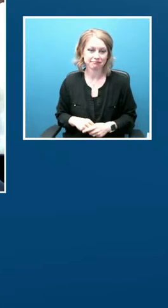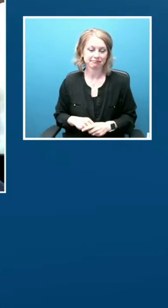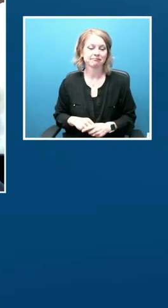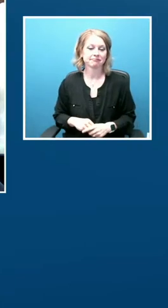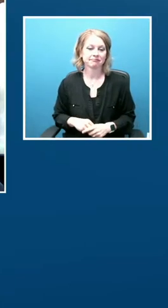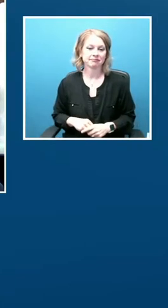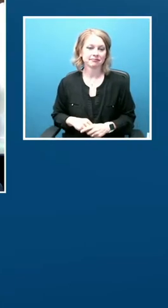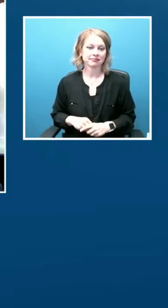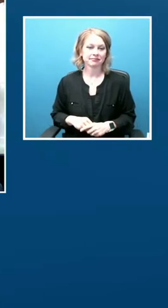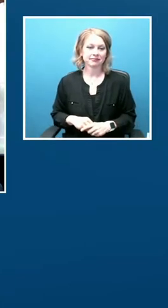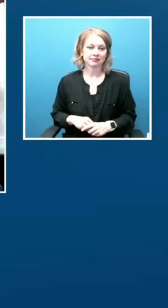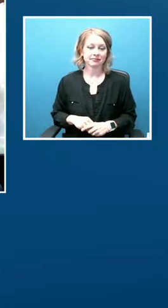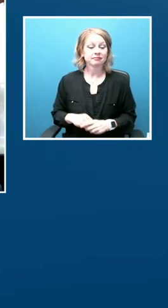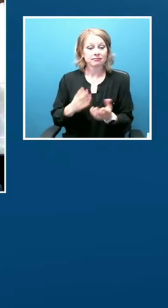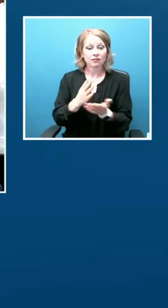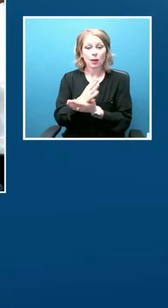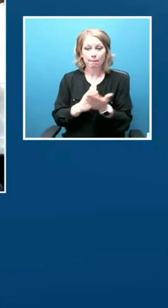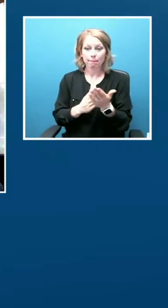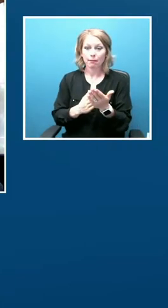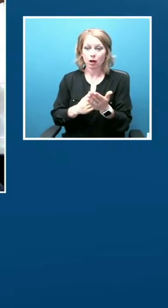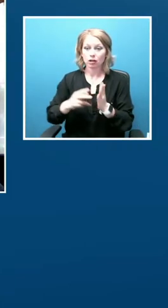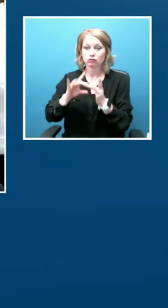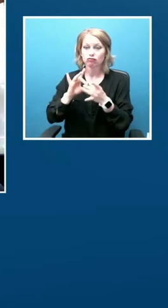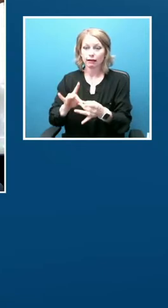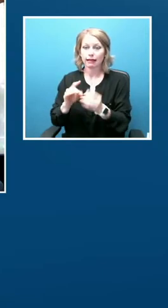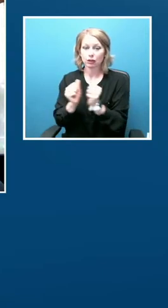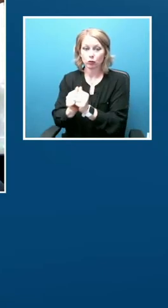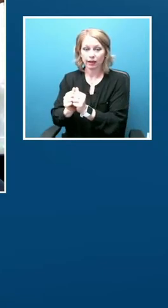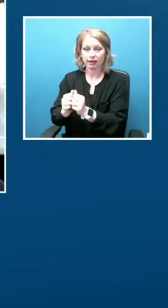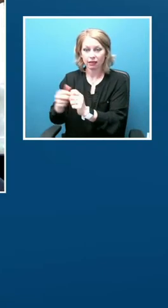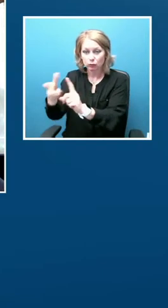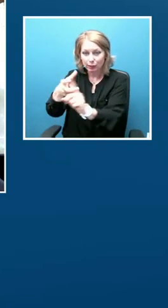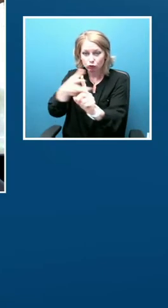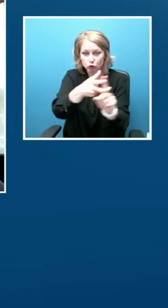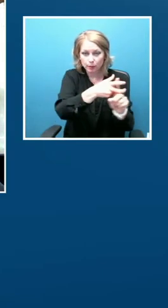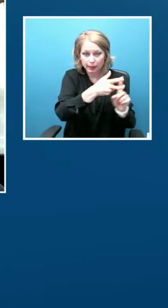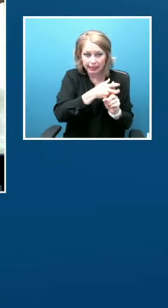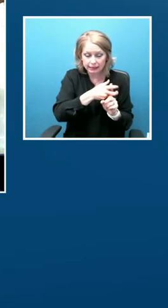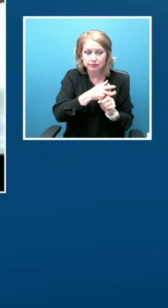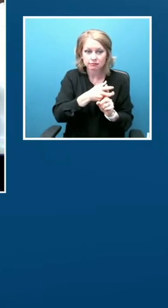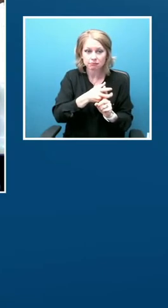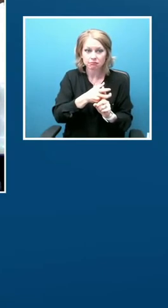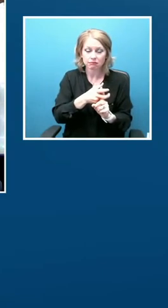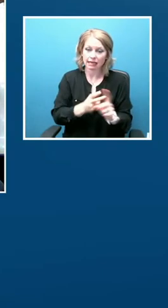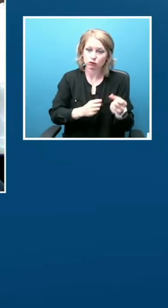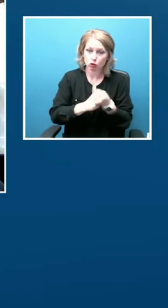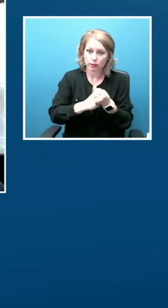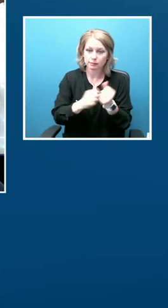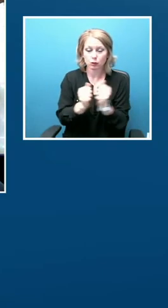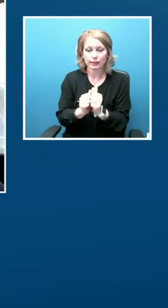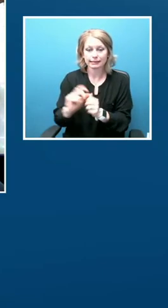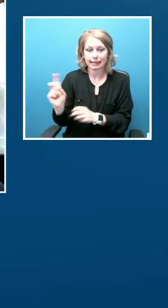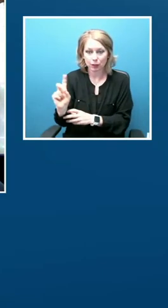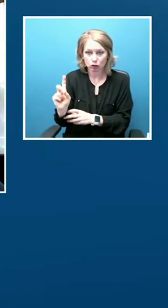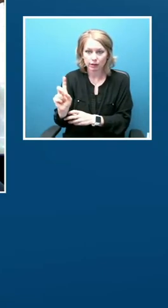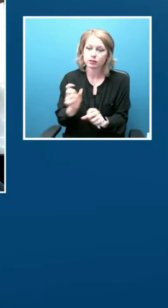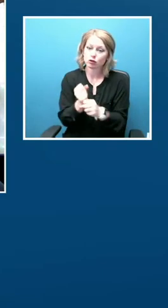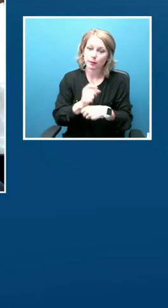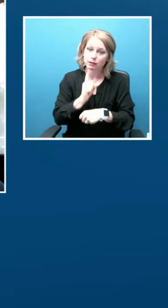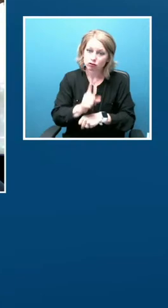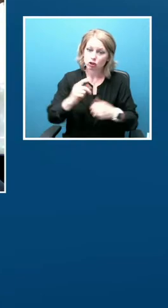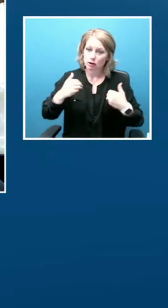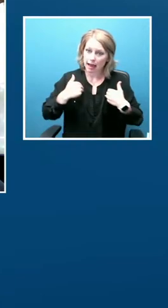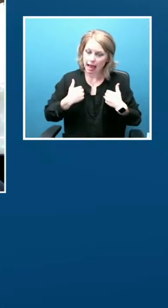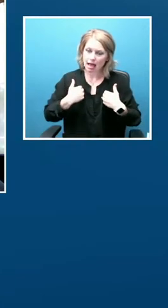has been candidate recruitment and endorsement of Democrats to make sure that we have really first-class candidates